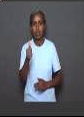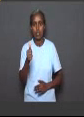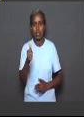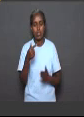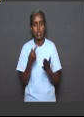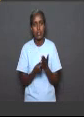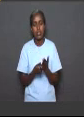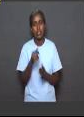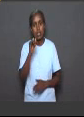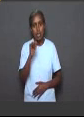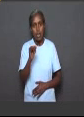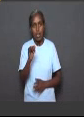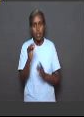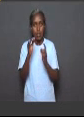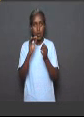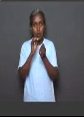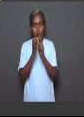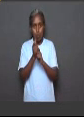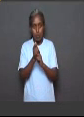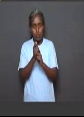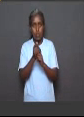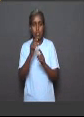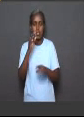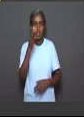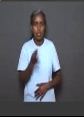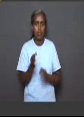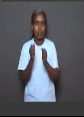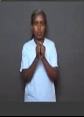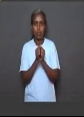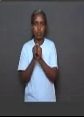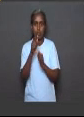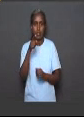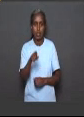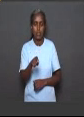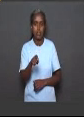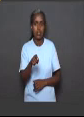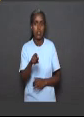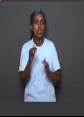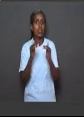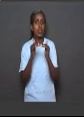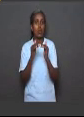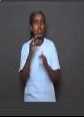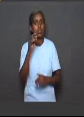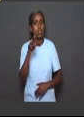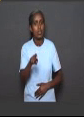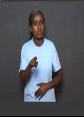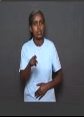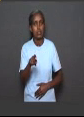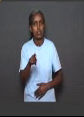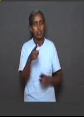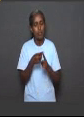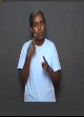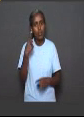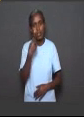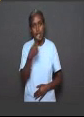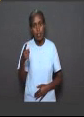then I composed with f of x equals x for